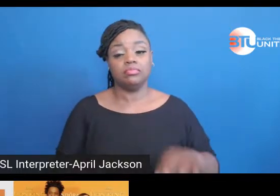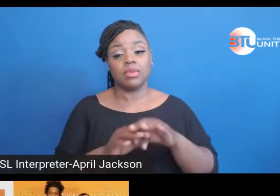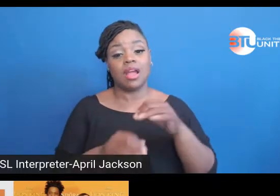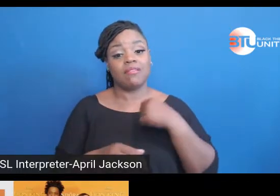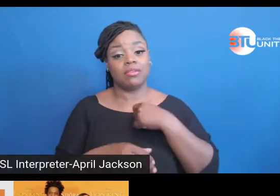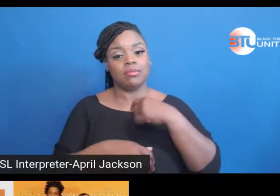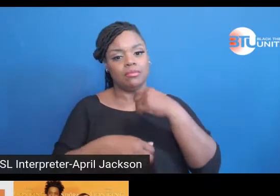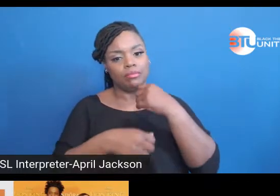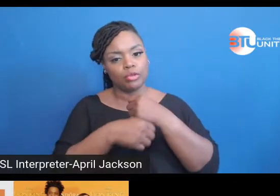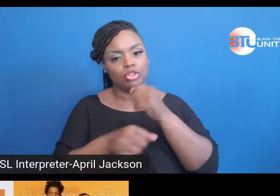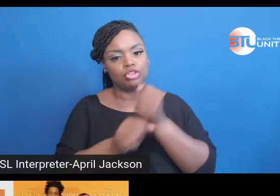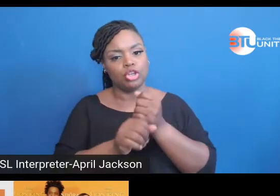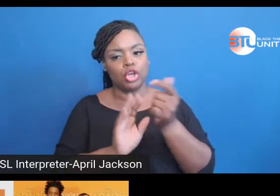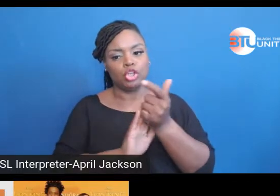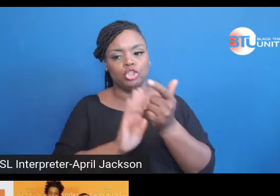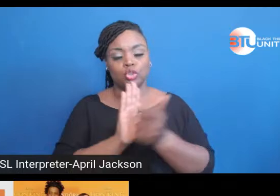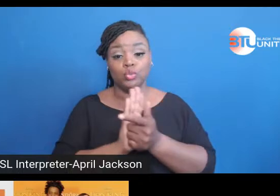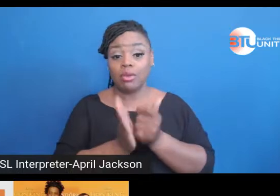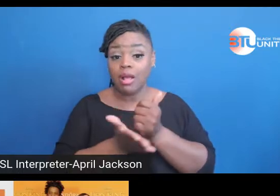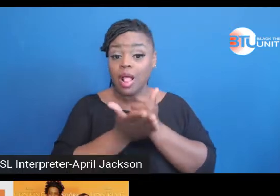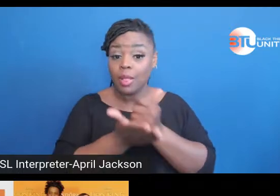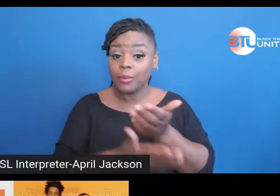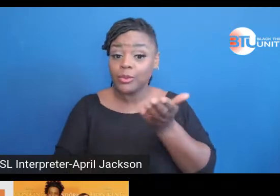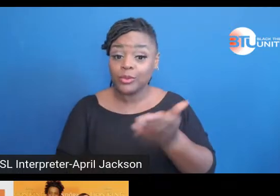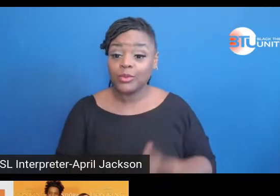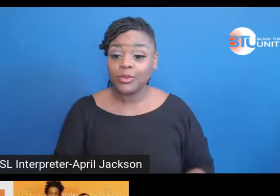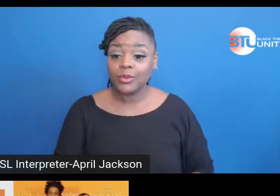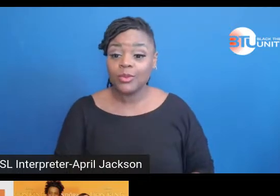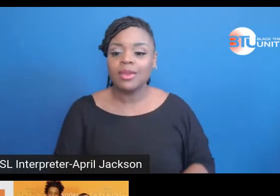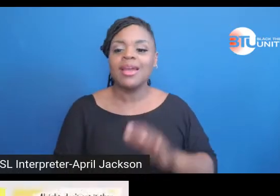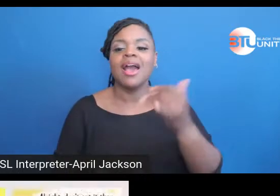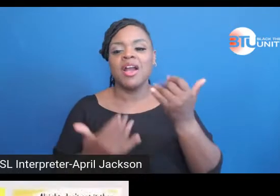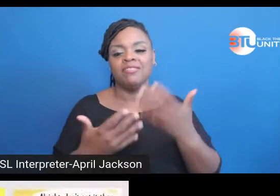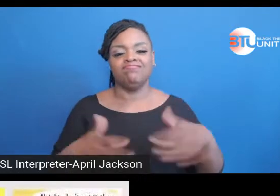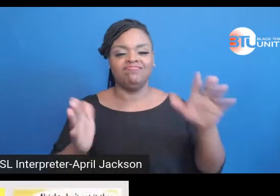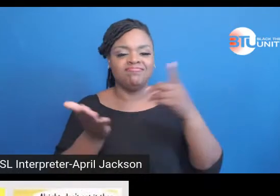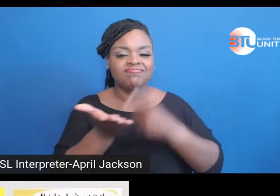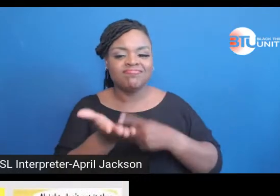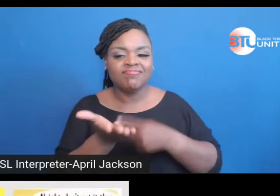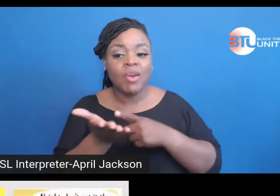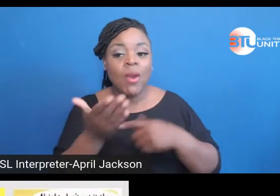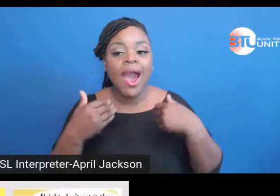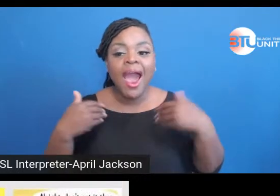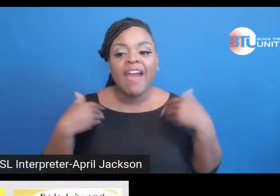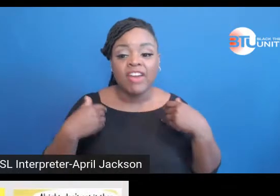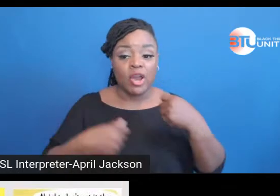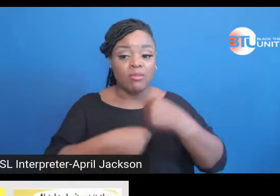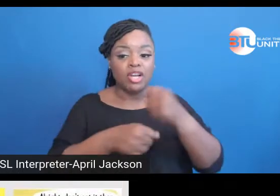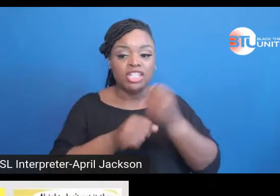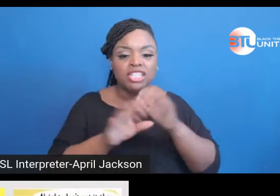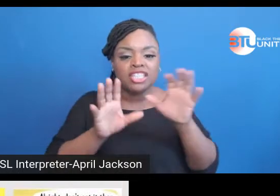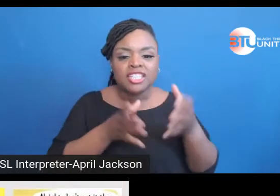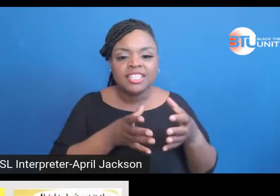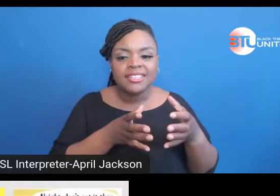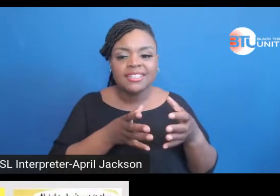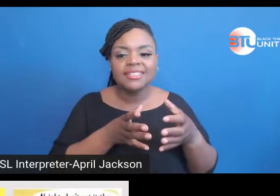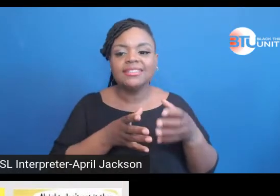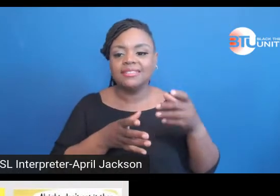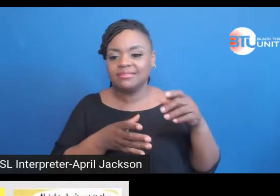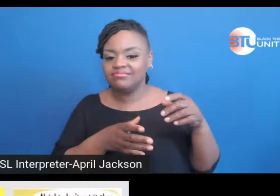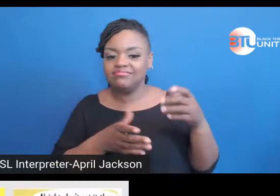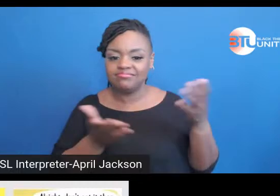through all of that, once you do have a production entity and you are stuck, well, you know, I'll skip